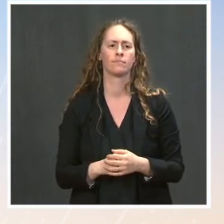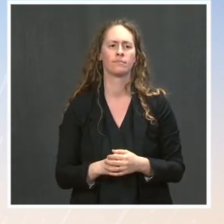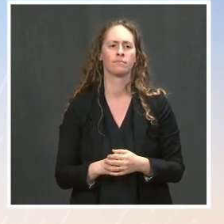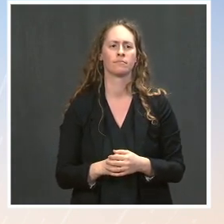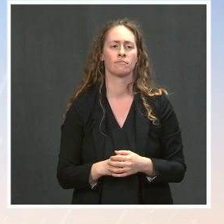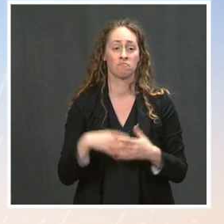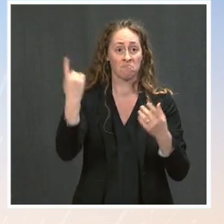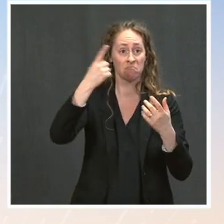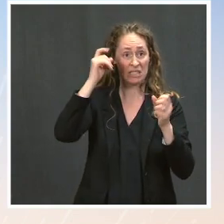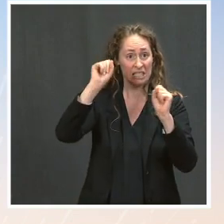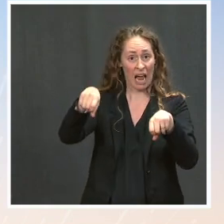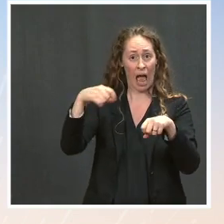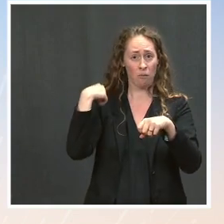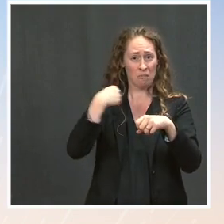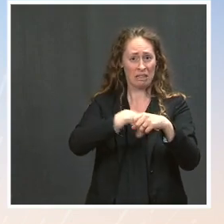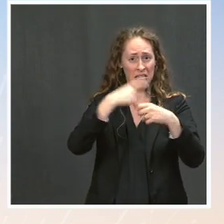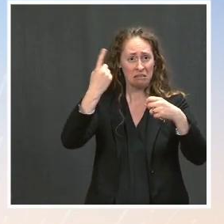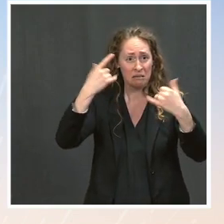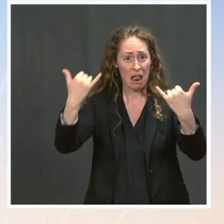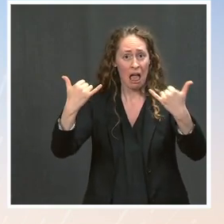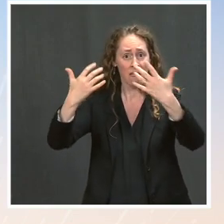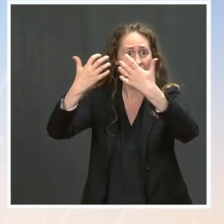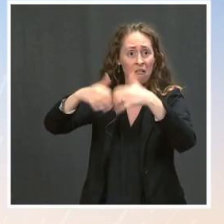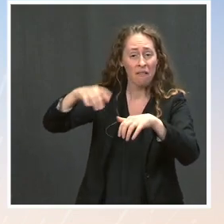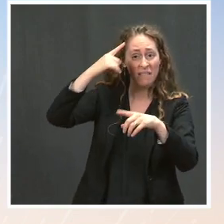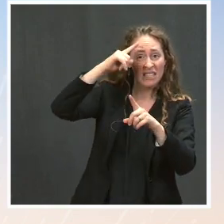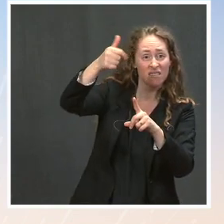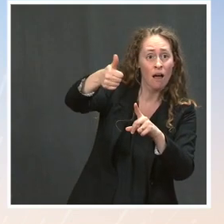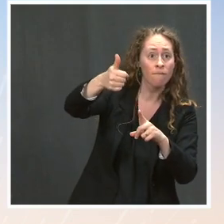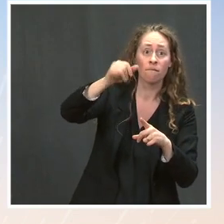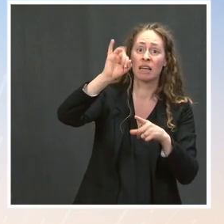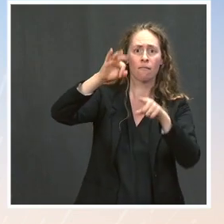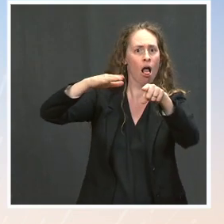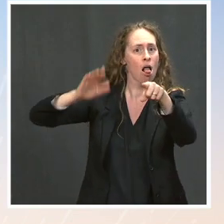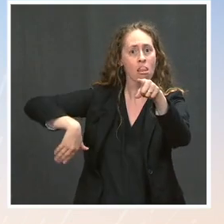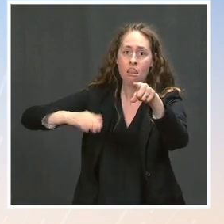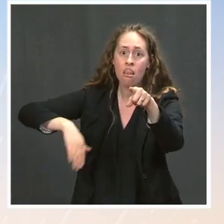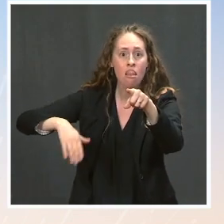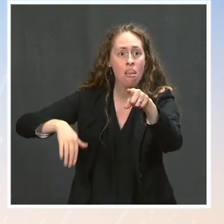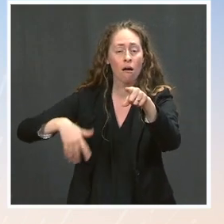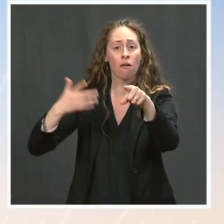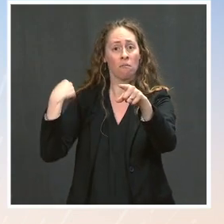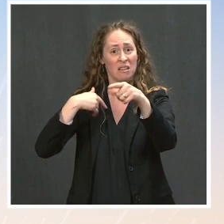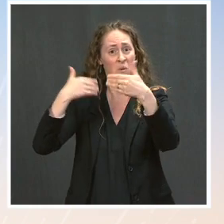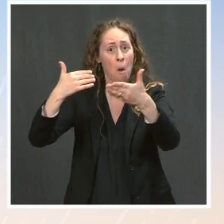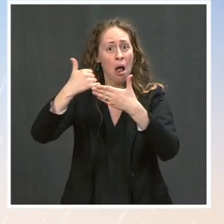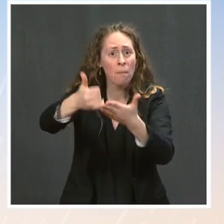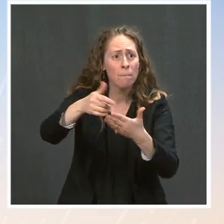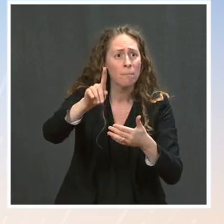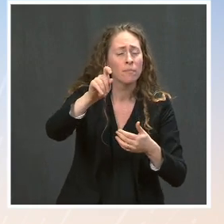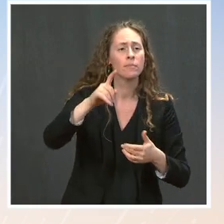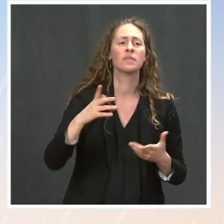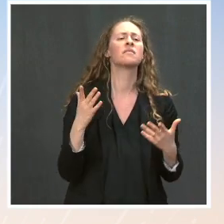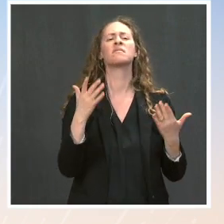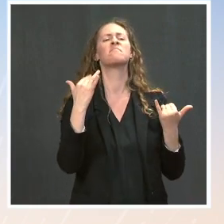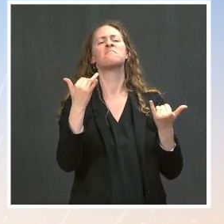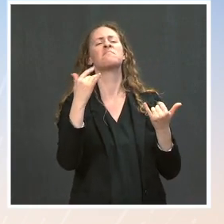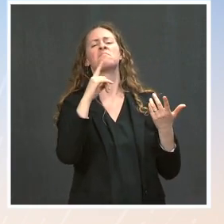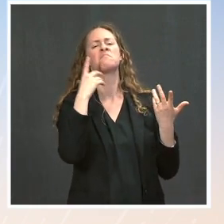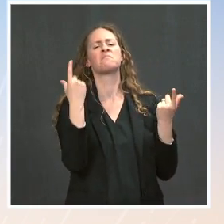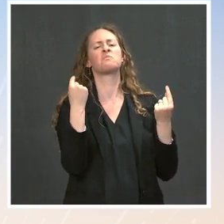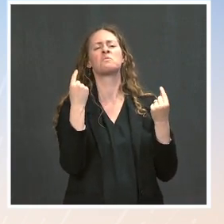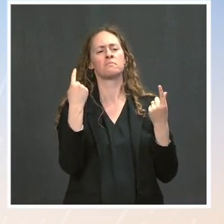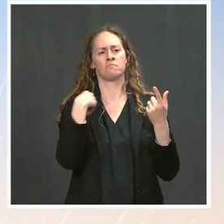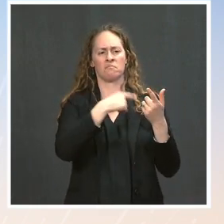to guarantee that they get back in the door wherever they went for their first one? The same approaches apply to all of